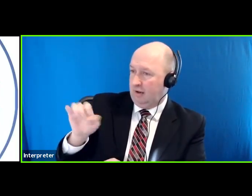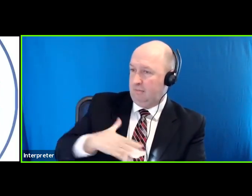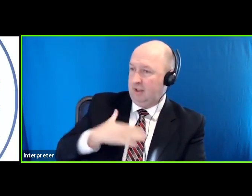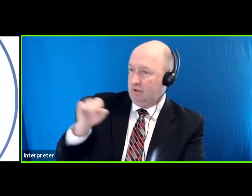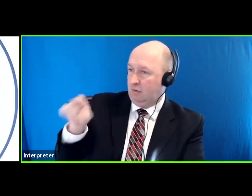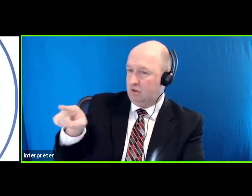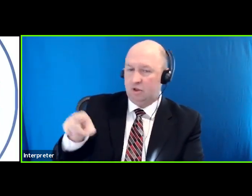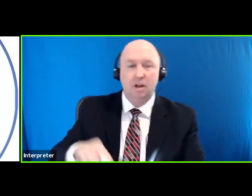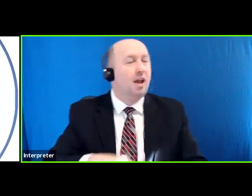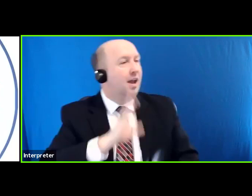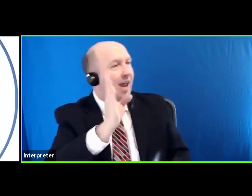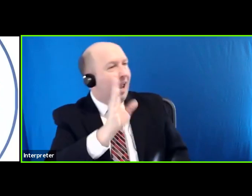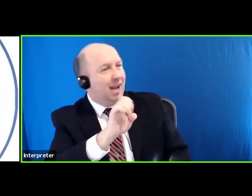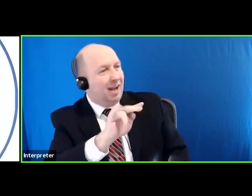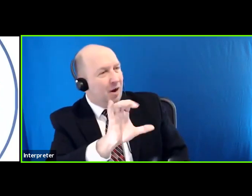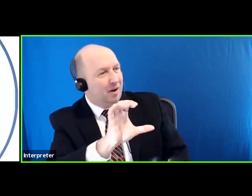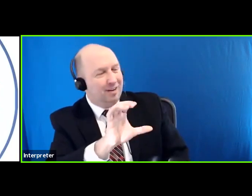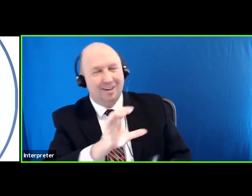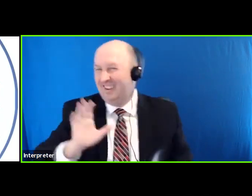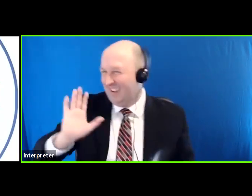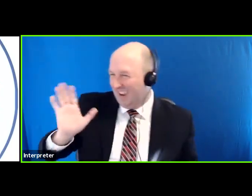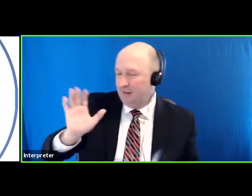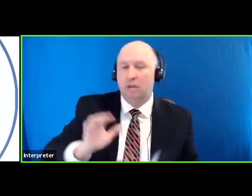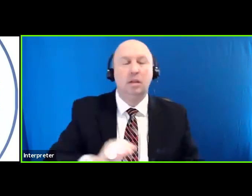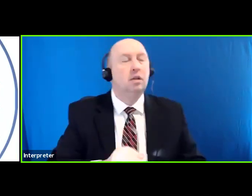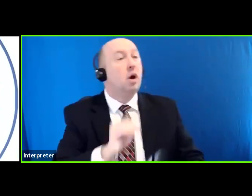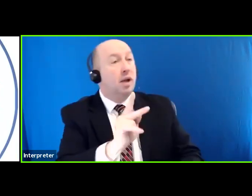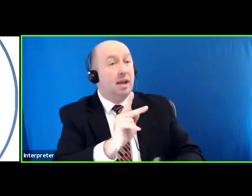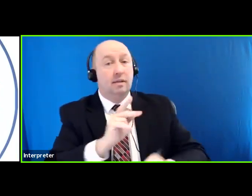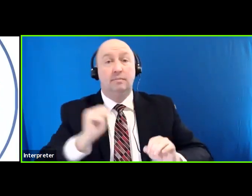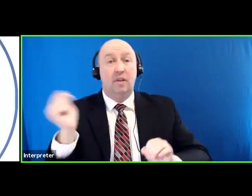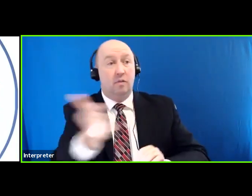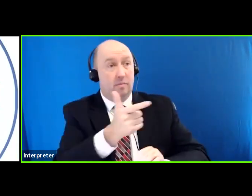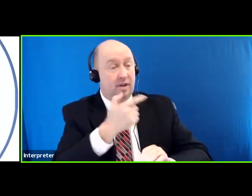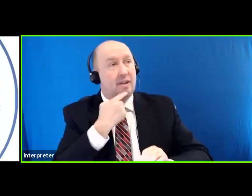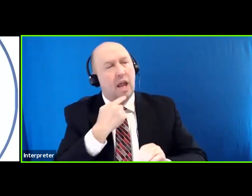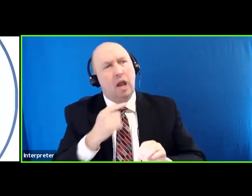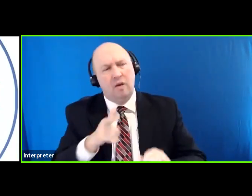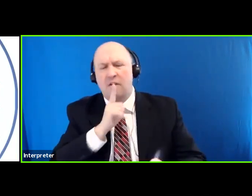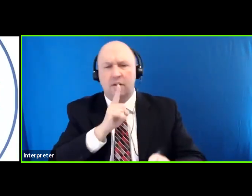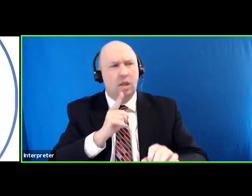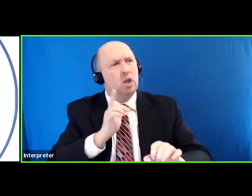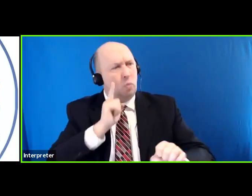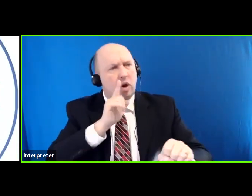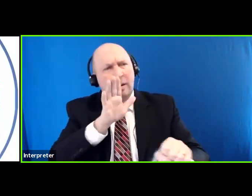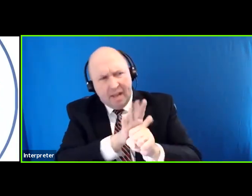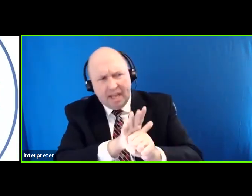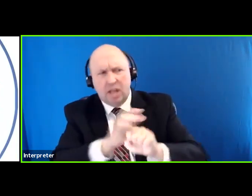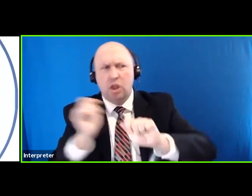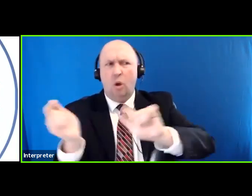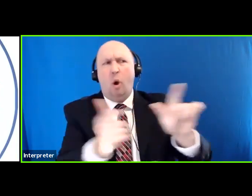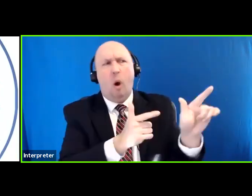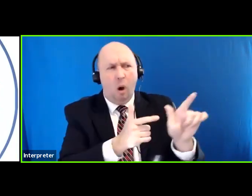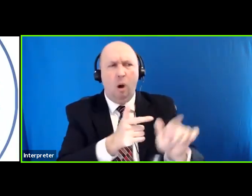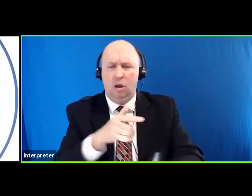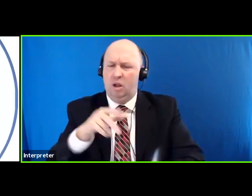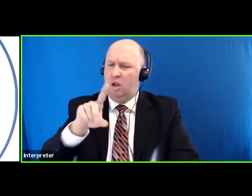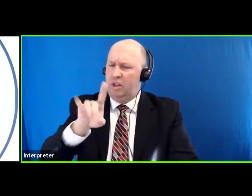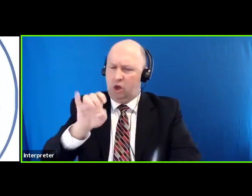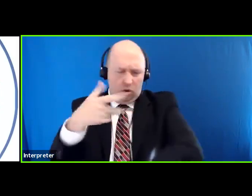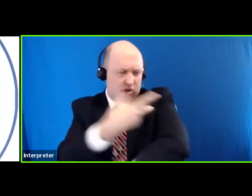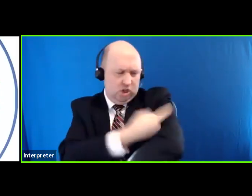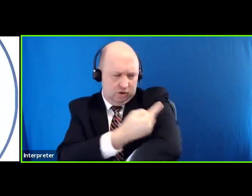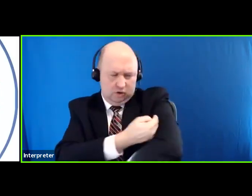Hey, Eric. Hey. So everyone is saying that they're committed to ensuring that all of these doses are distributed with each